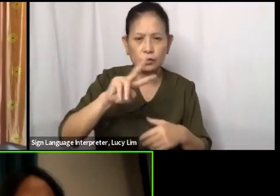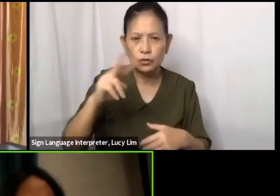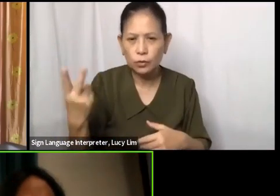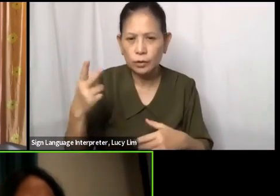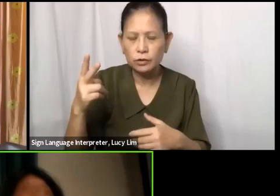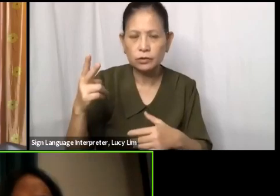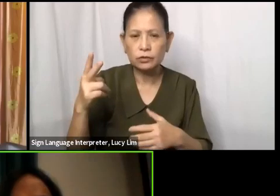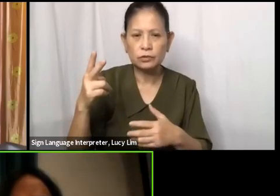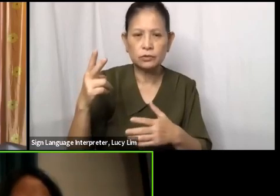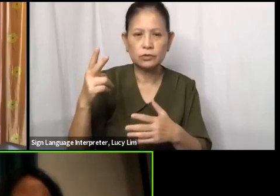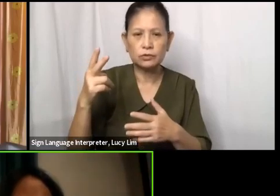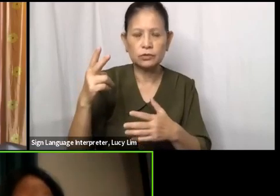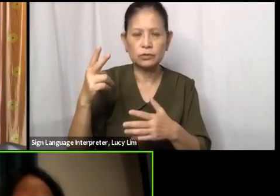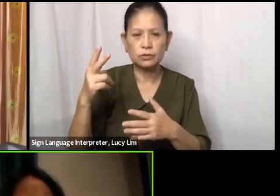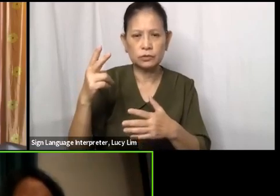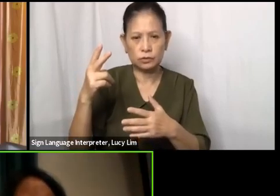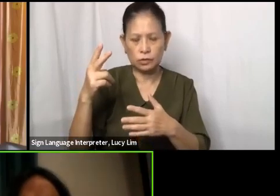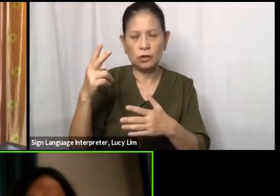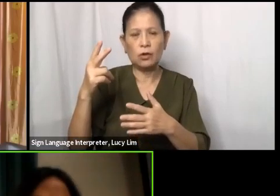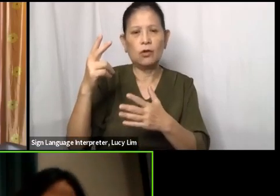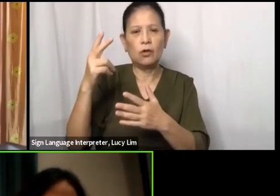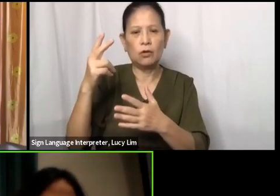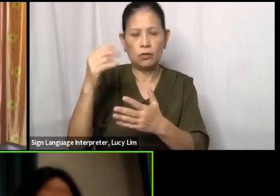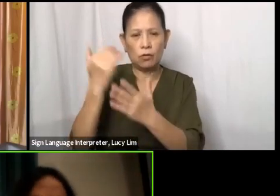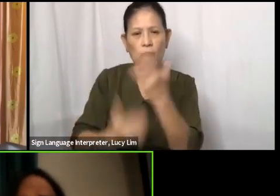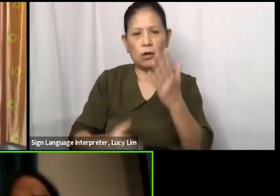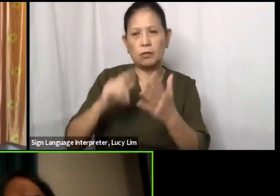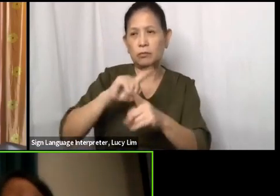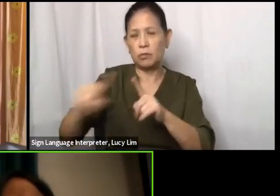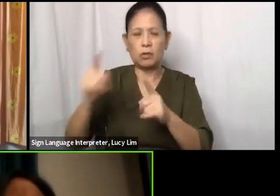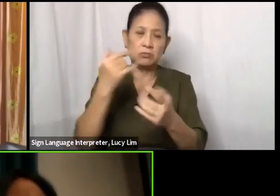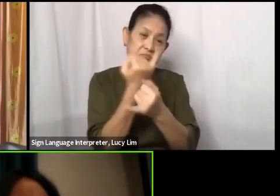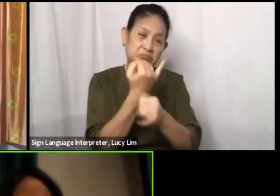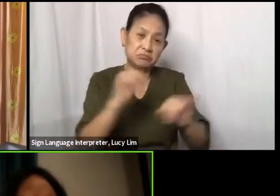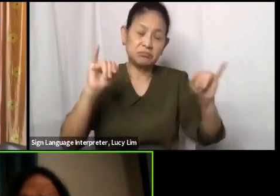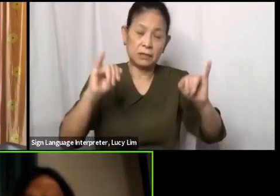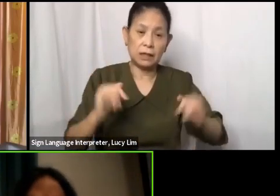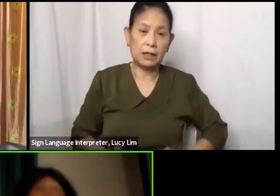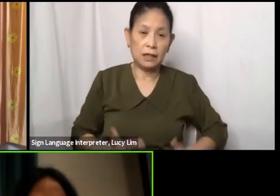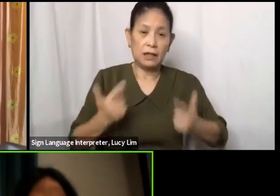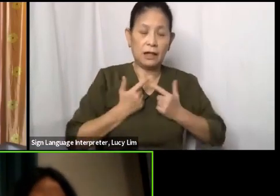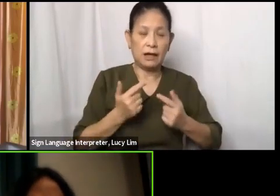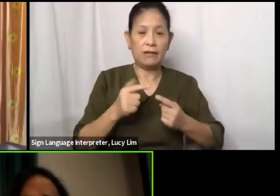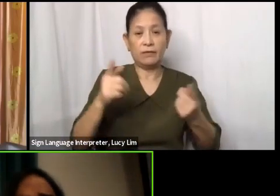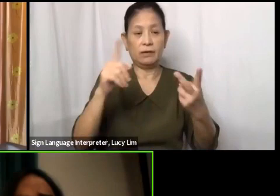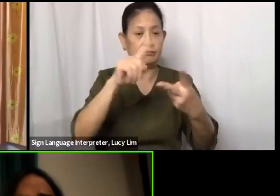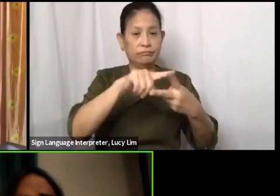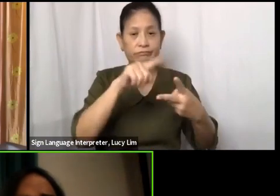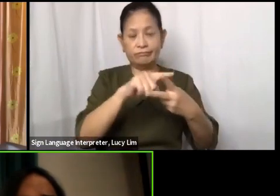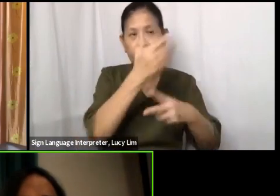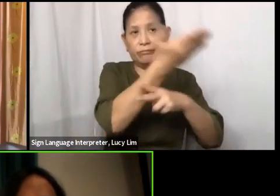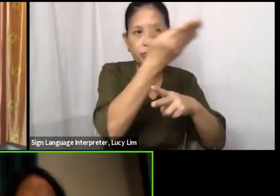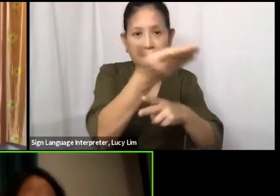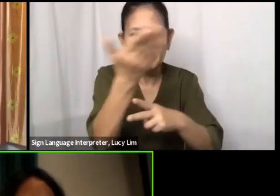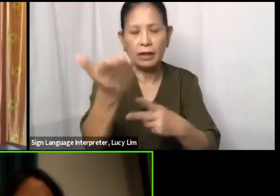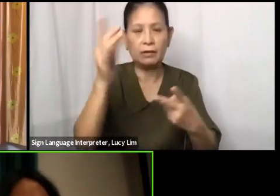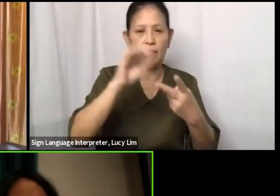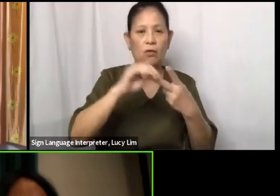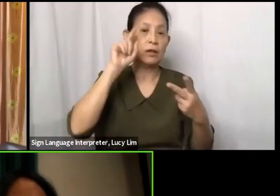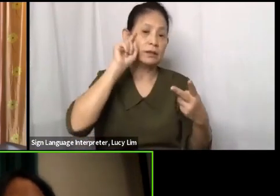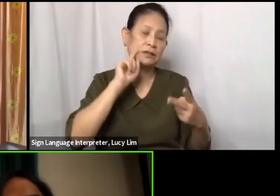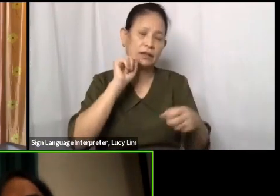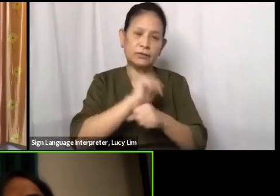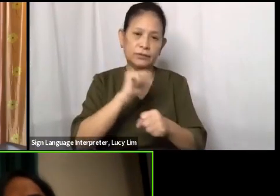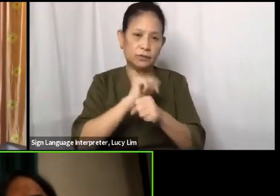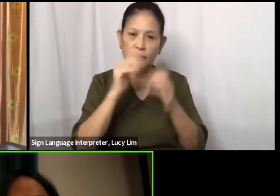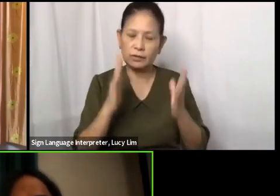of them are living independently, earning from begging or I would say sex work or some other means. So they don't have time to